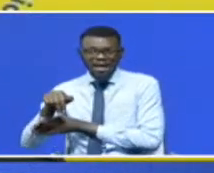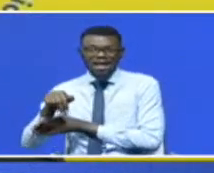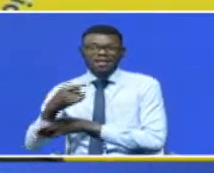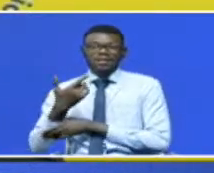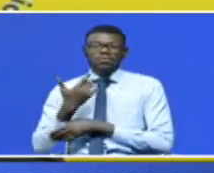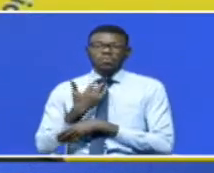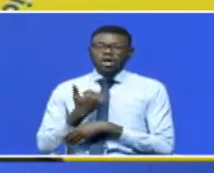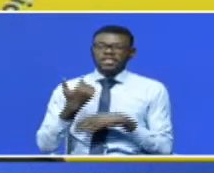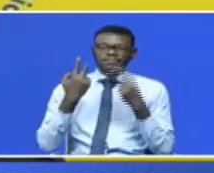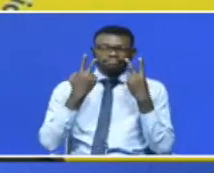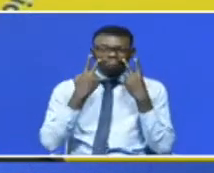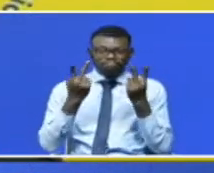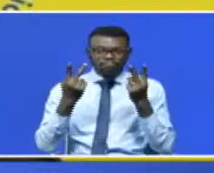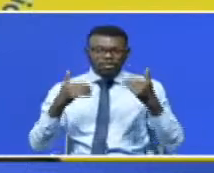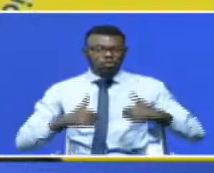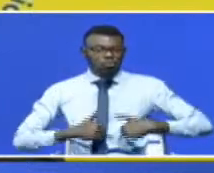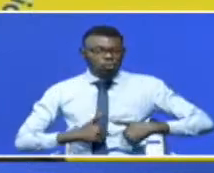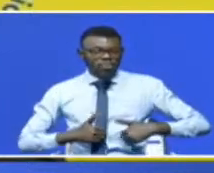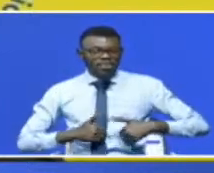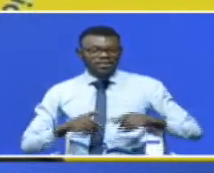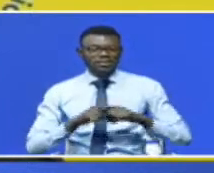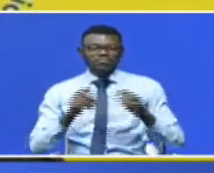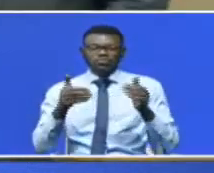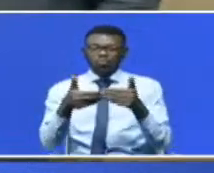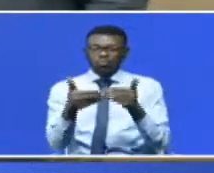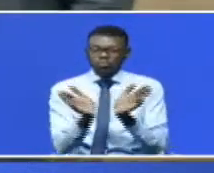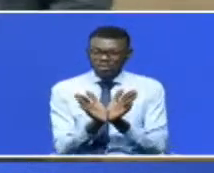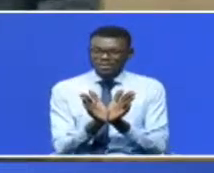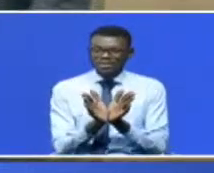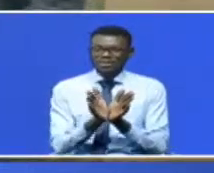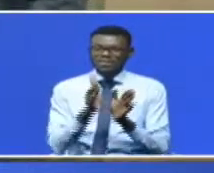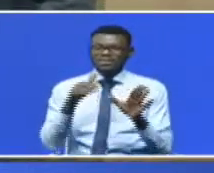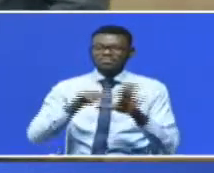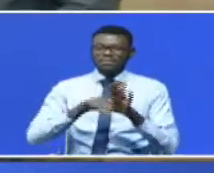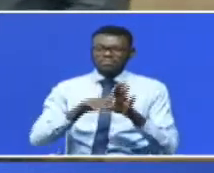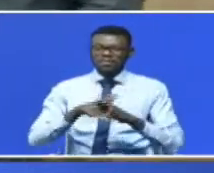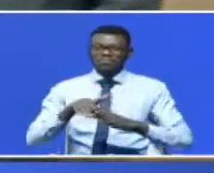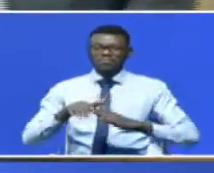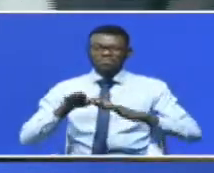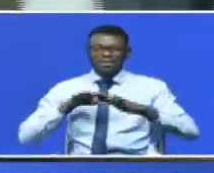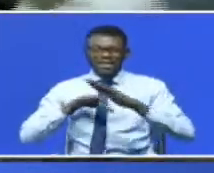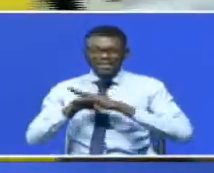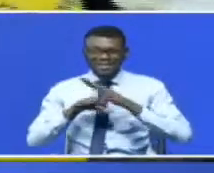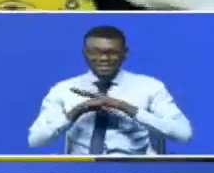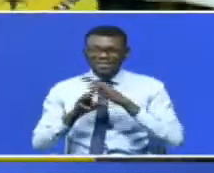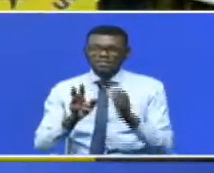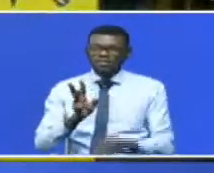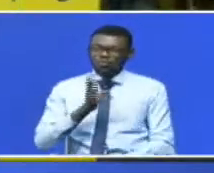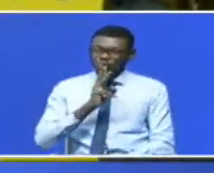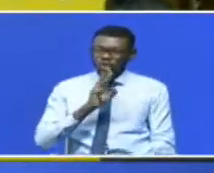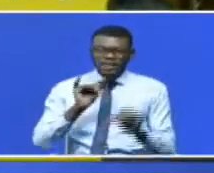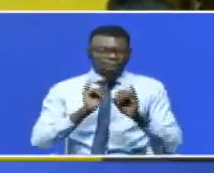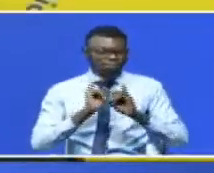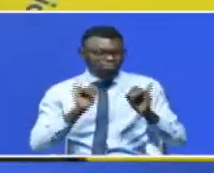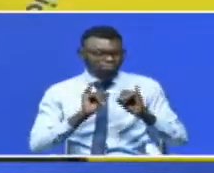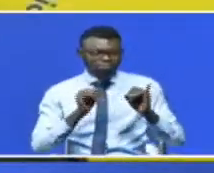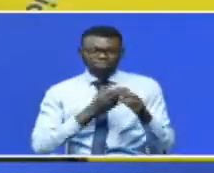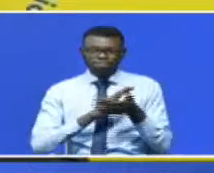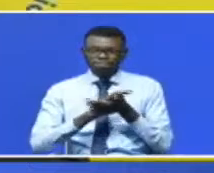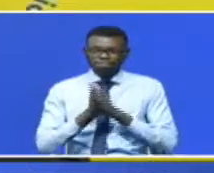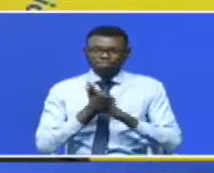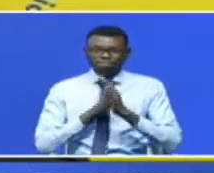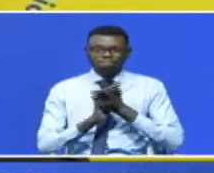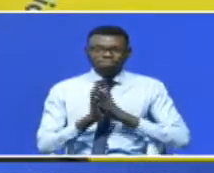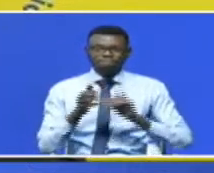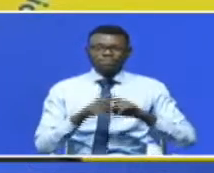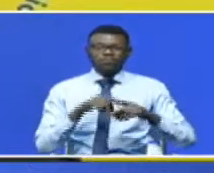support youth and communities in formal settlement to have access to water, sanitation, to hand washing, and even to have